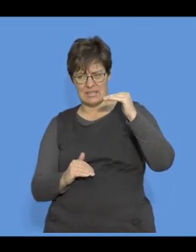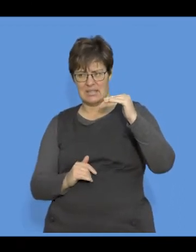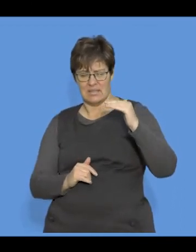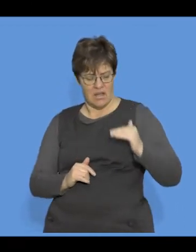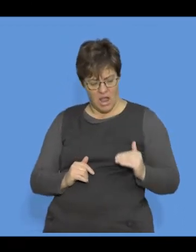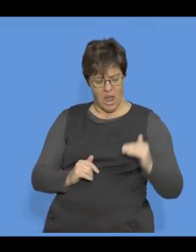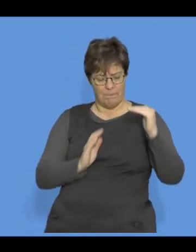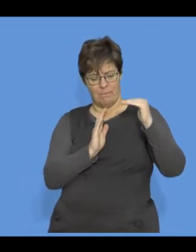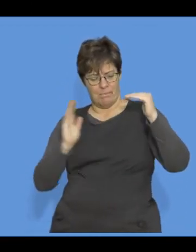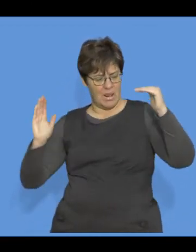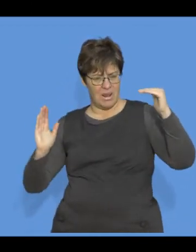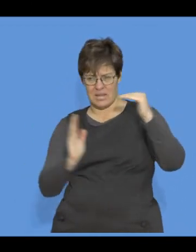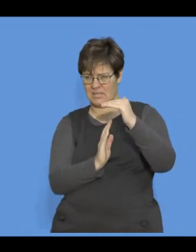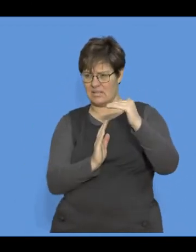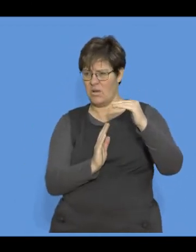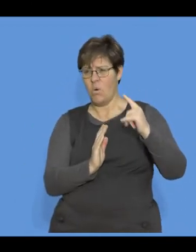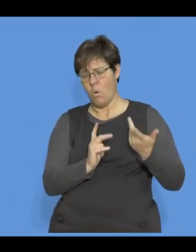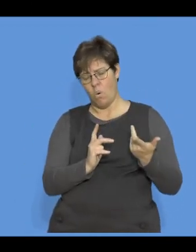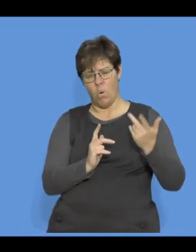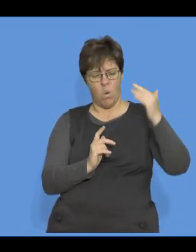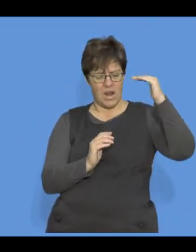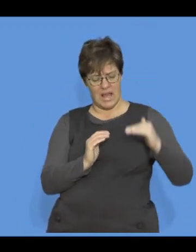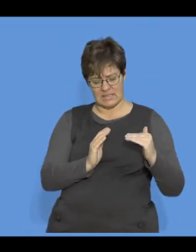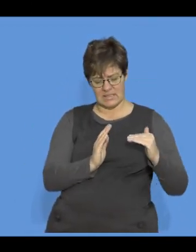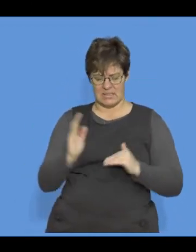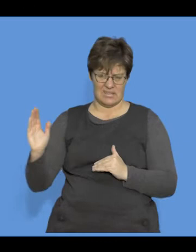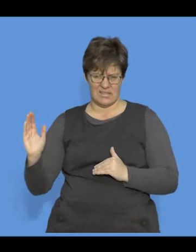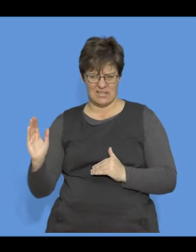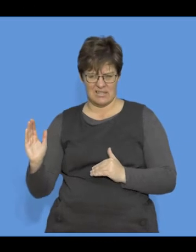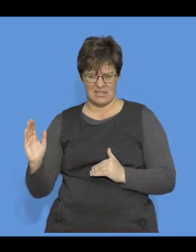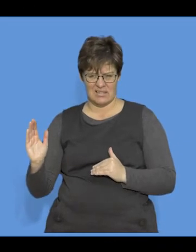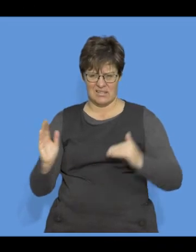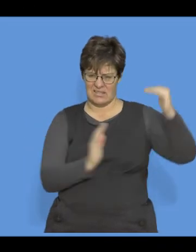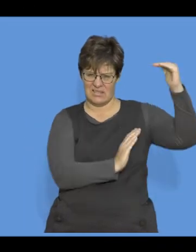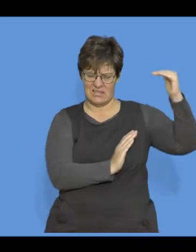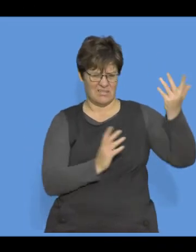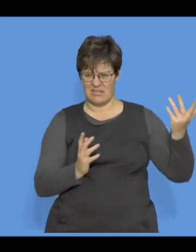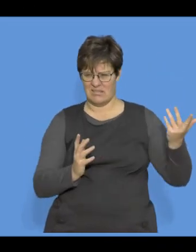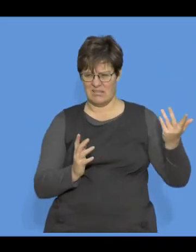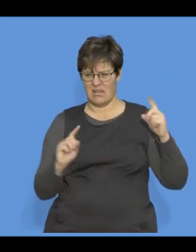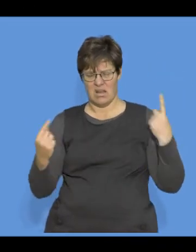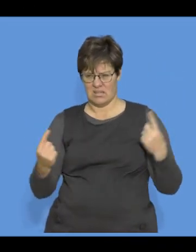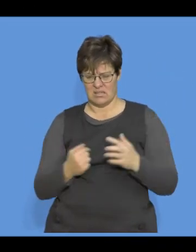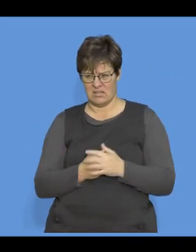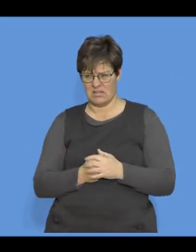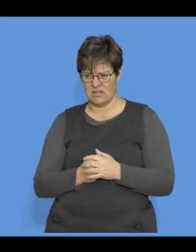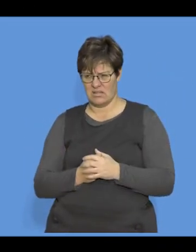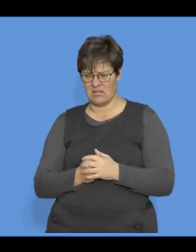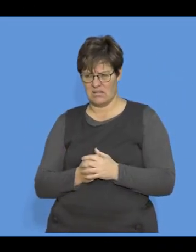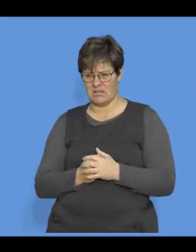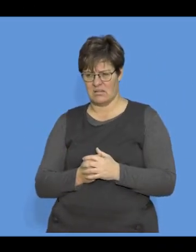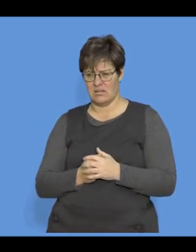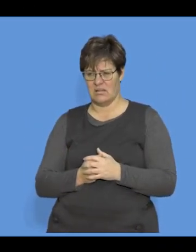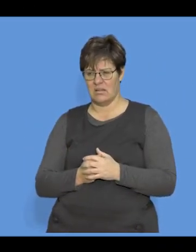not true, because as the distance gets, 1 over r gets bigger, the force isn't getting smaller. And